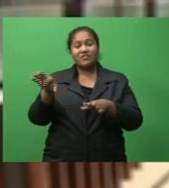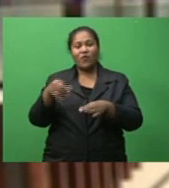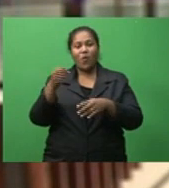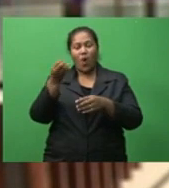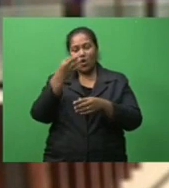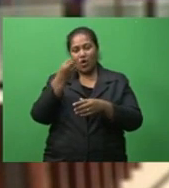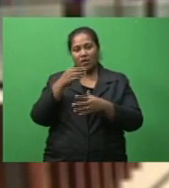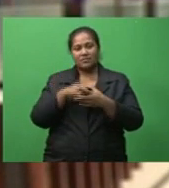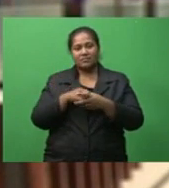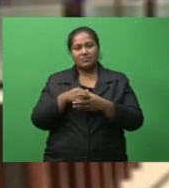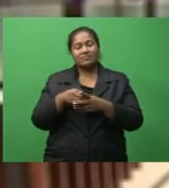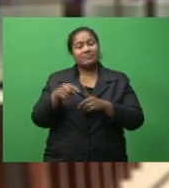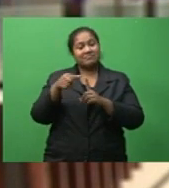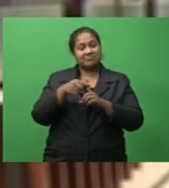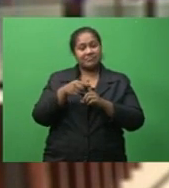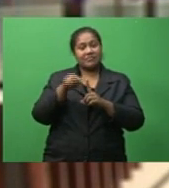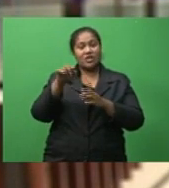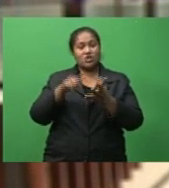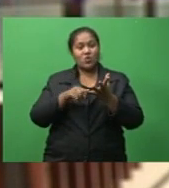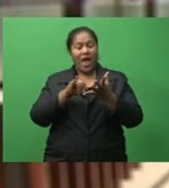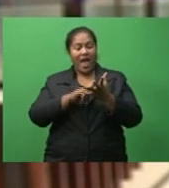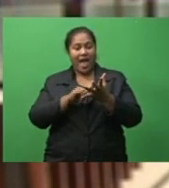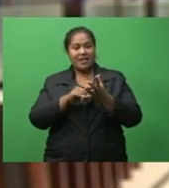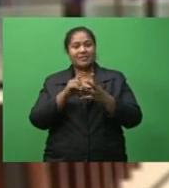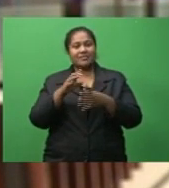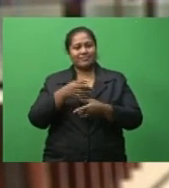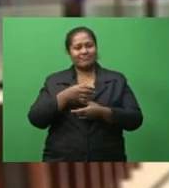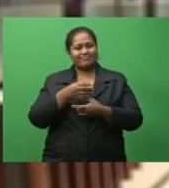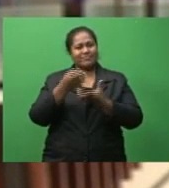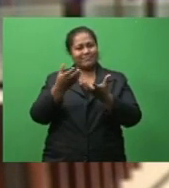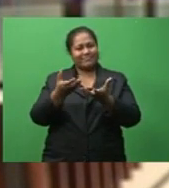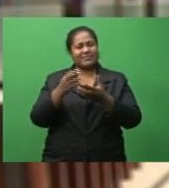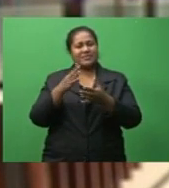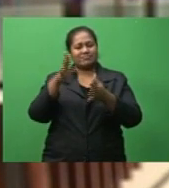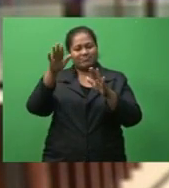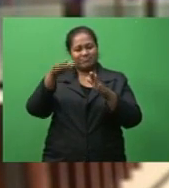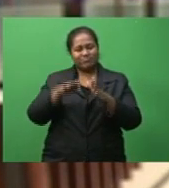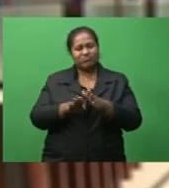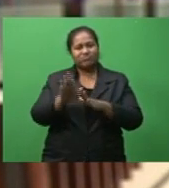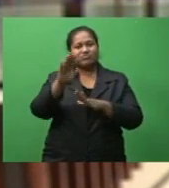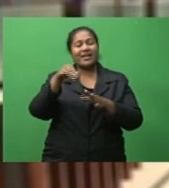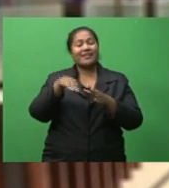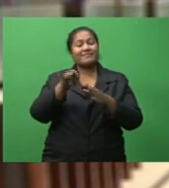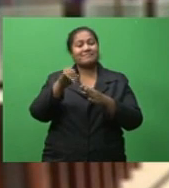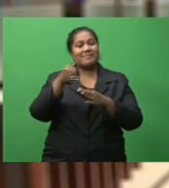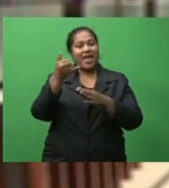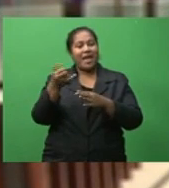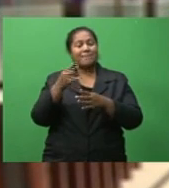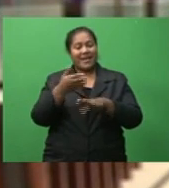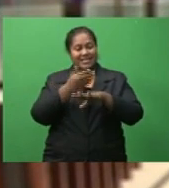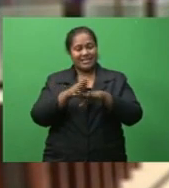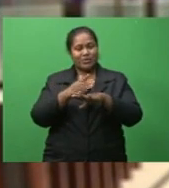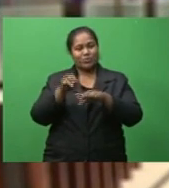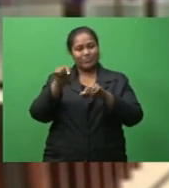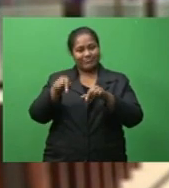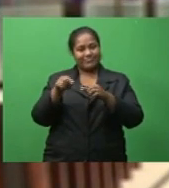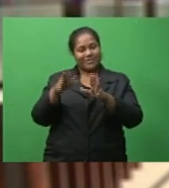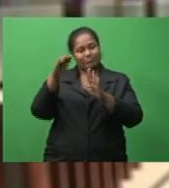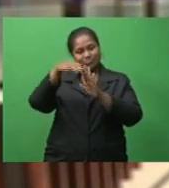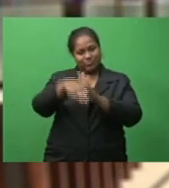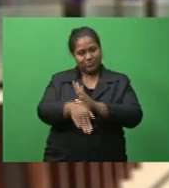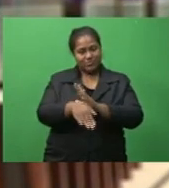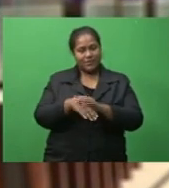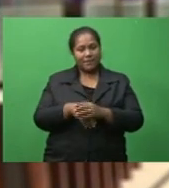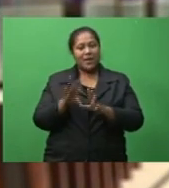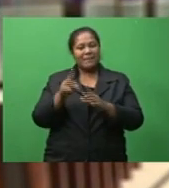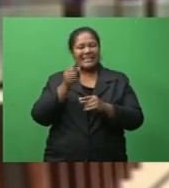greenback. Additionally, US consumer confidence rose slightly in May, while new home sales increased despite a forecast drop. There was